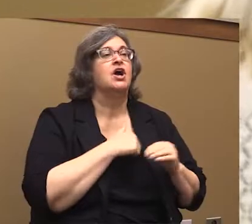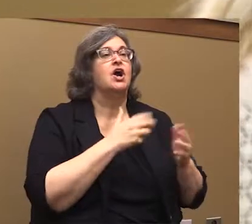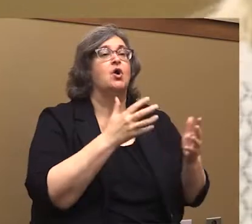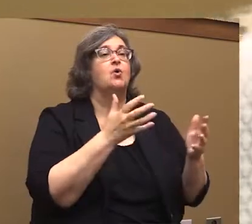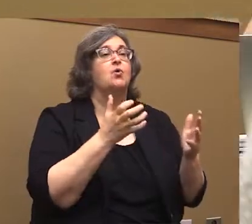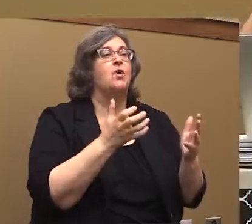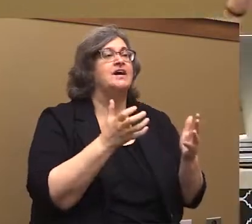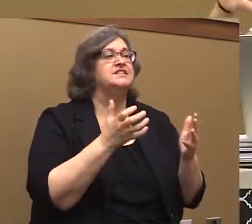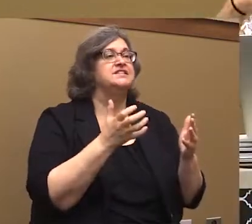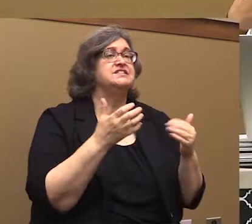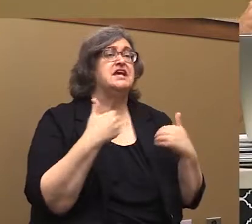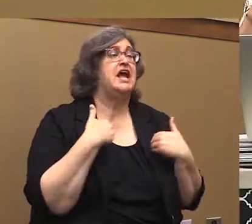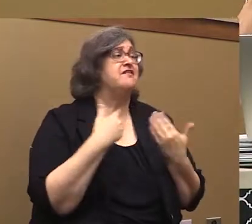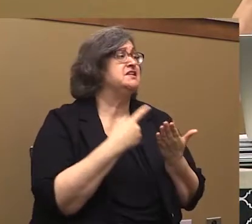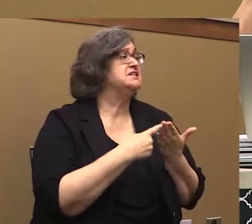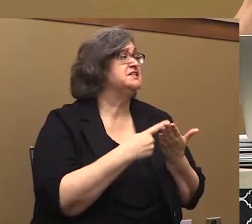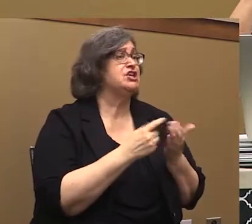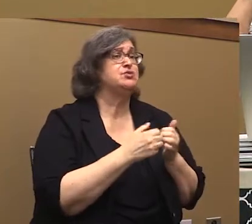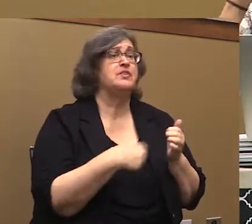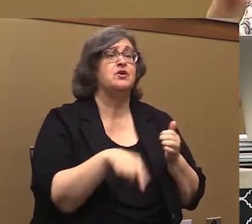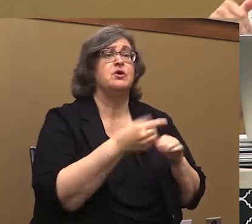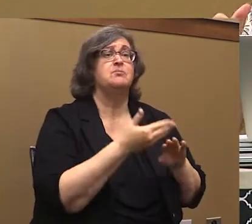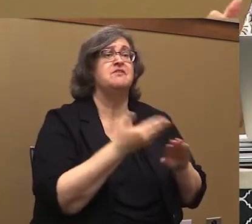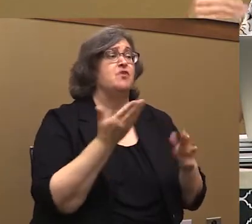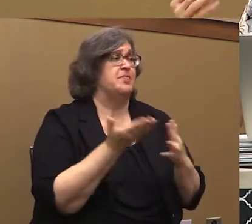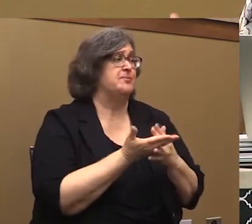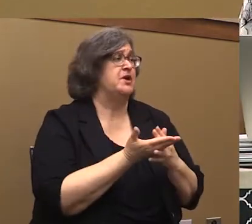I just wanted to have a little discussion with